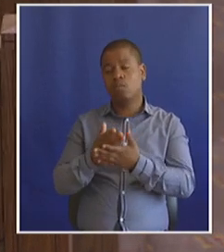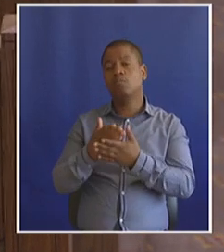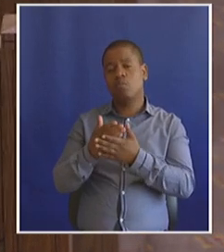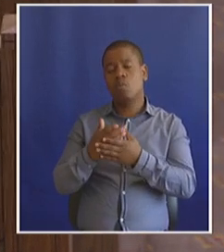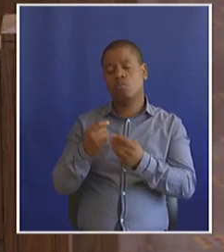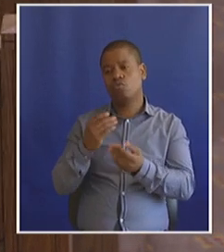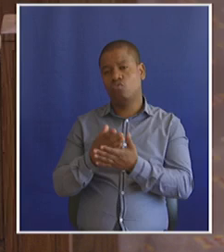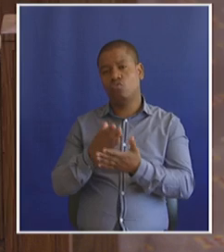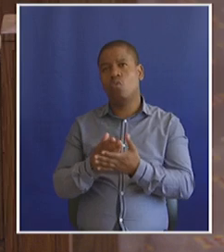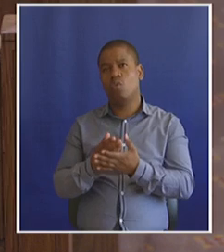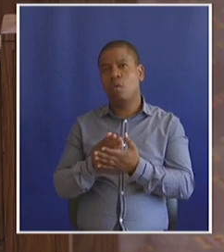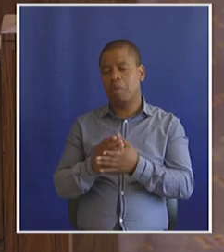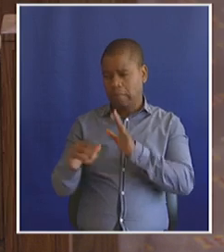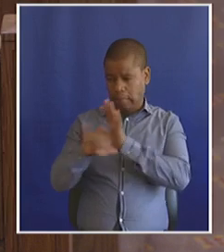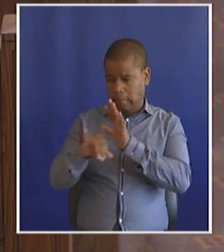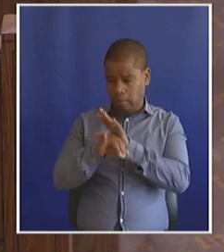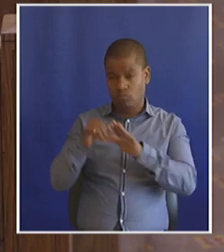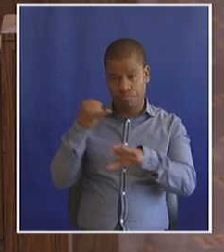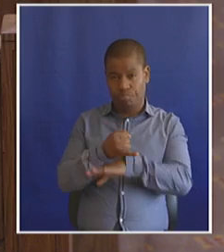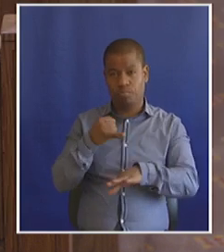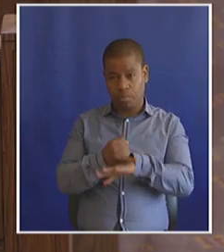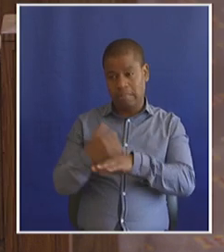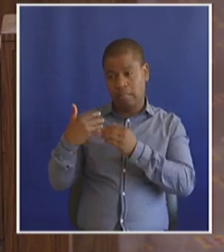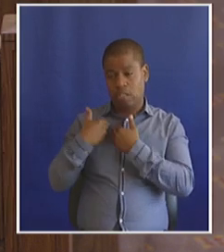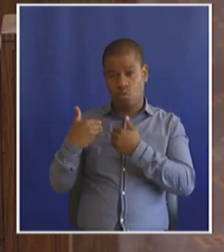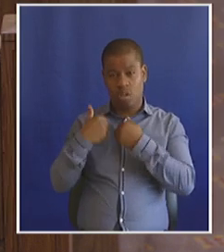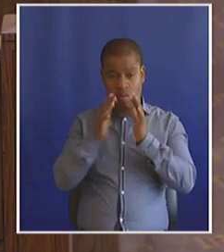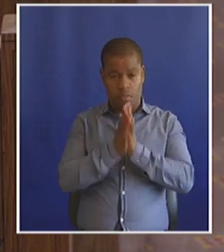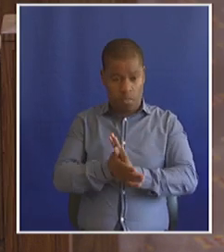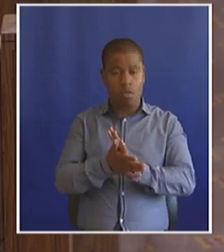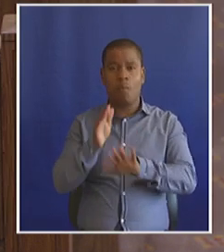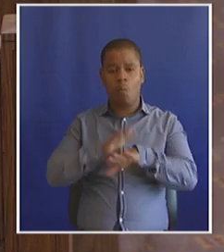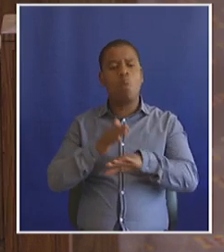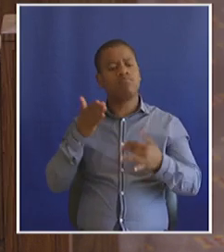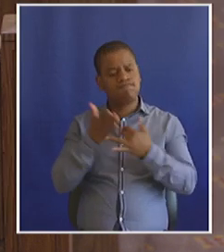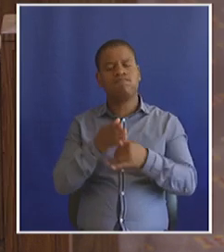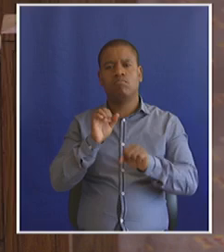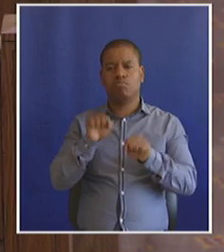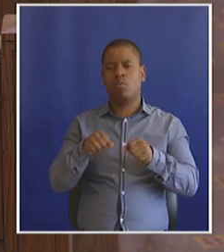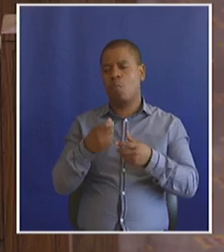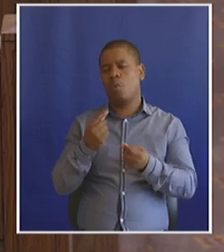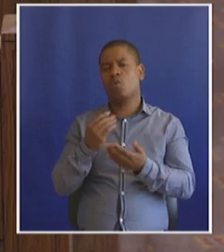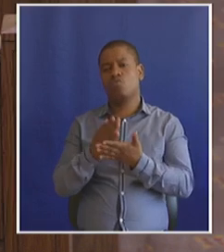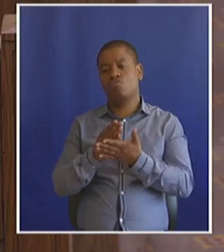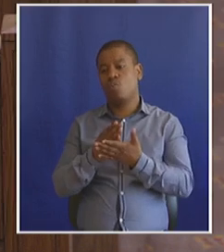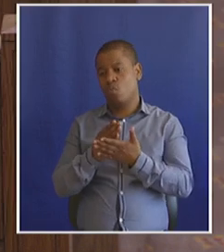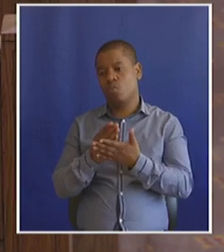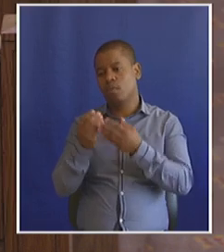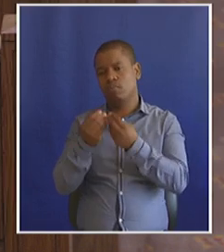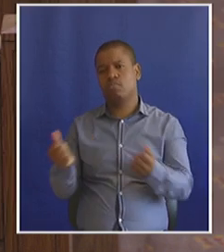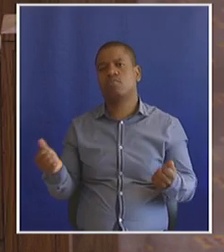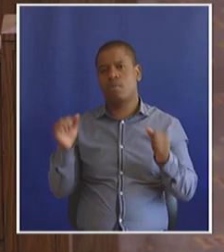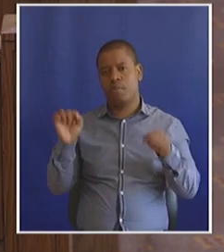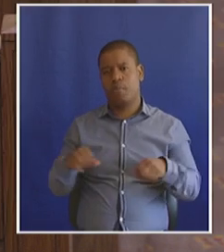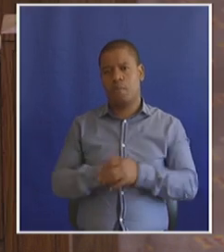as a security threat group. This is a conscious effort to partner with other state law enforcement agencies in finding suitable